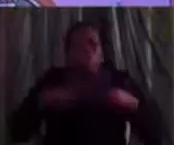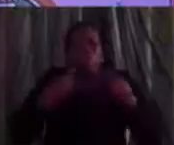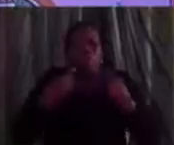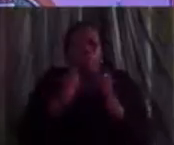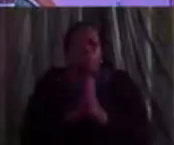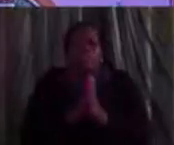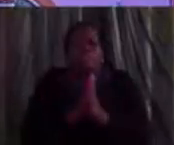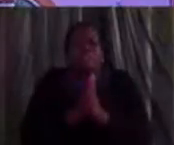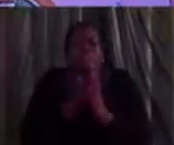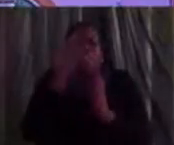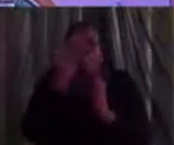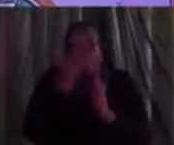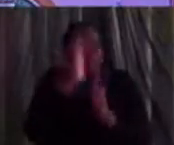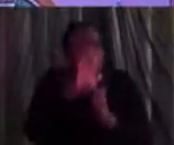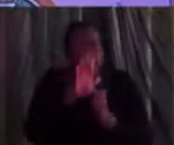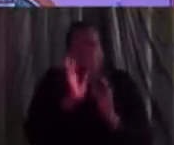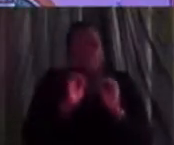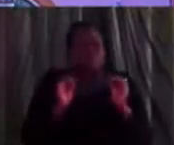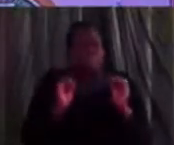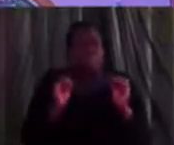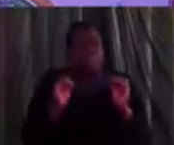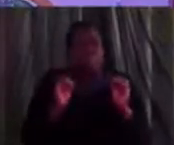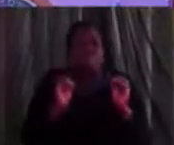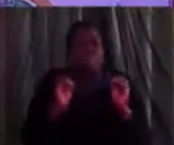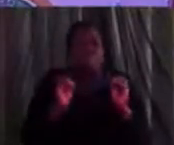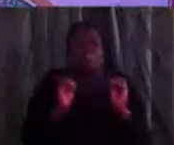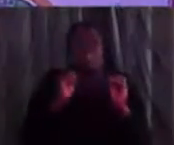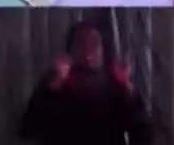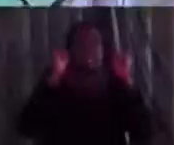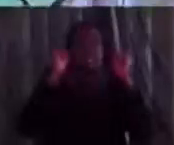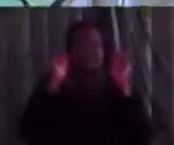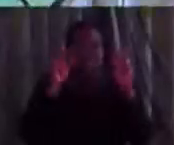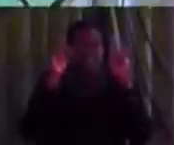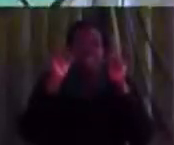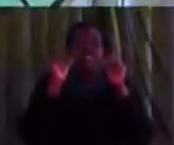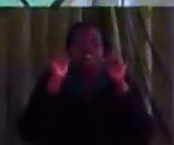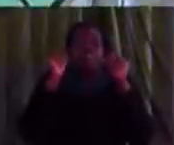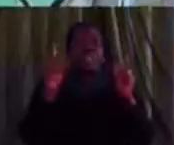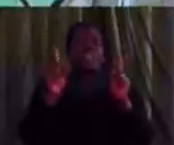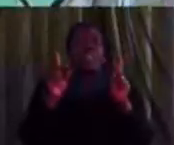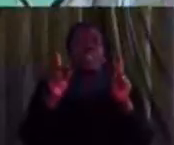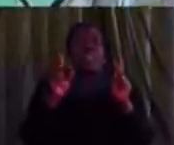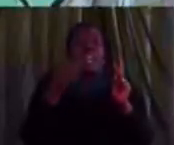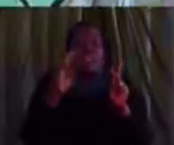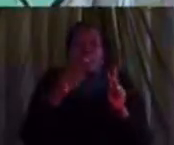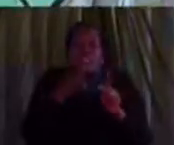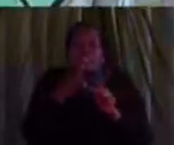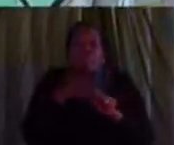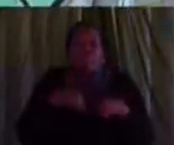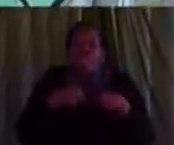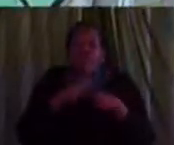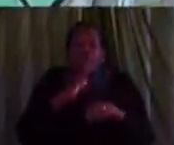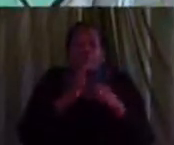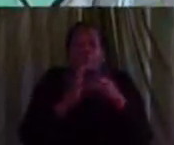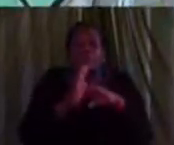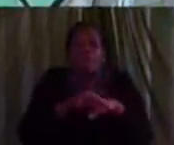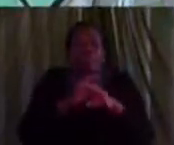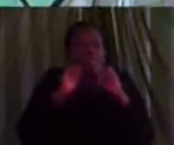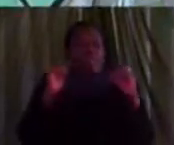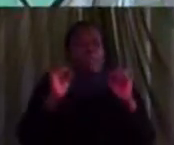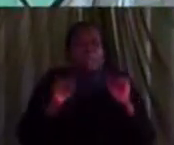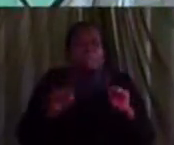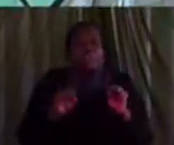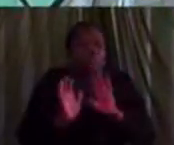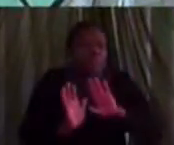on. It's okay that if it makes you uncomfortable to address that question, it's okay, we can leave it. Now, maybe we can go.